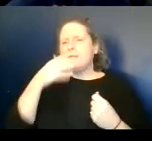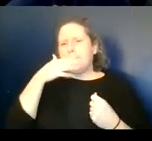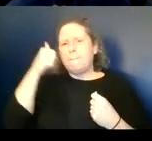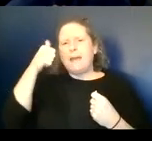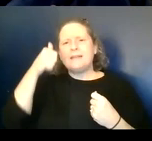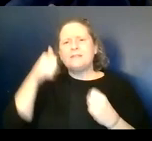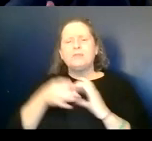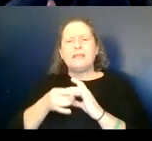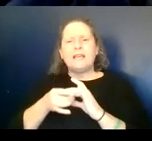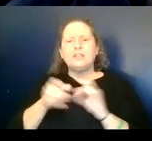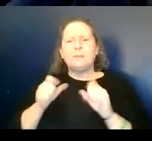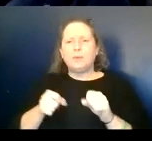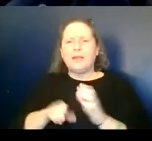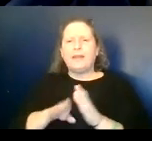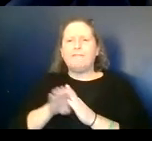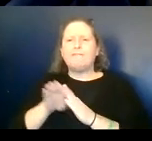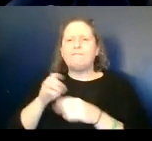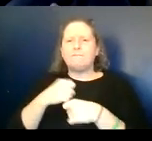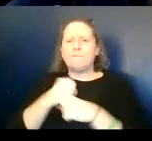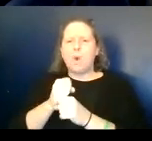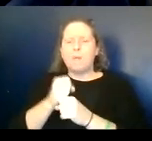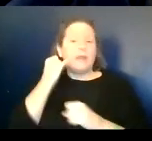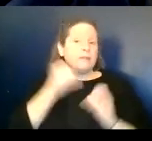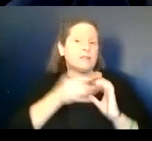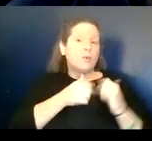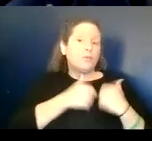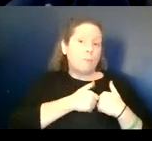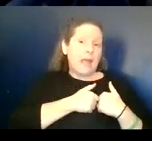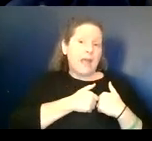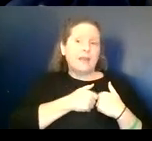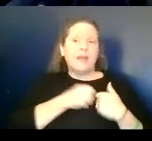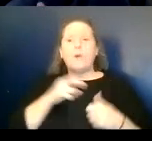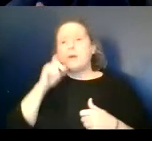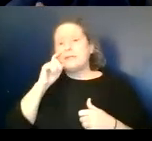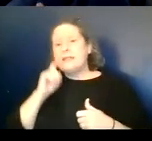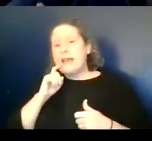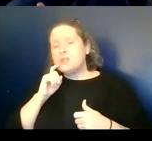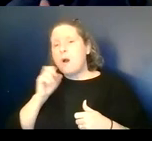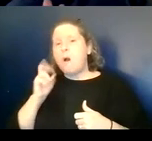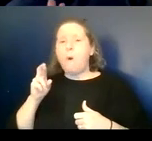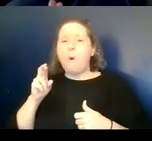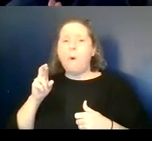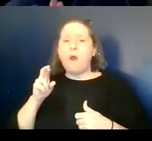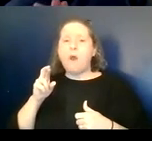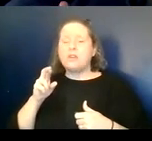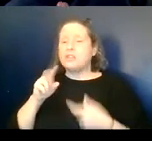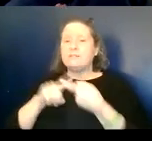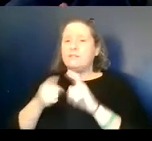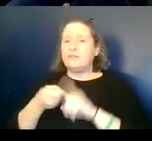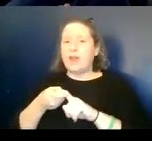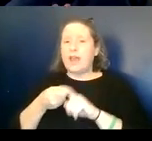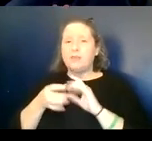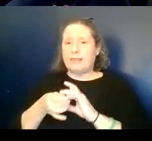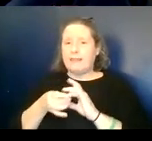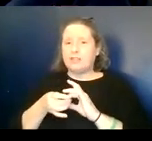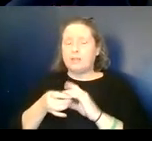whether it's a romantic relationship, a sexual relationship, or even a platonic relationship, whatever relationship you